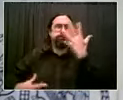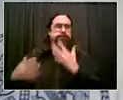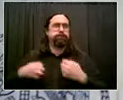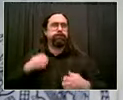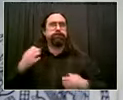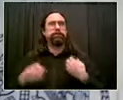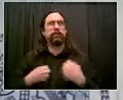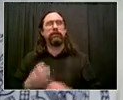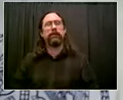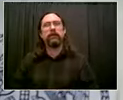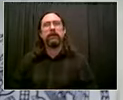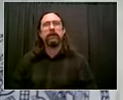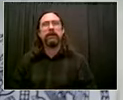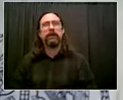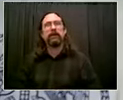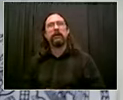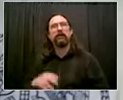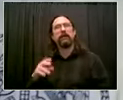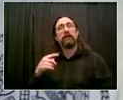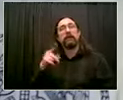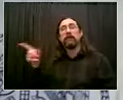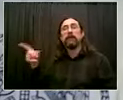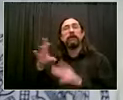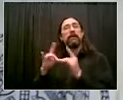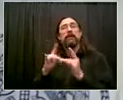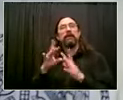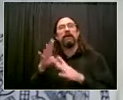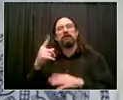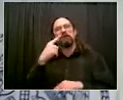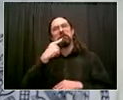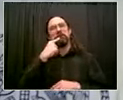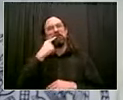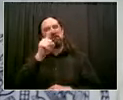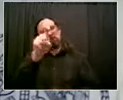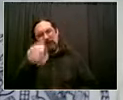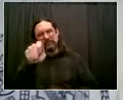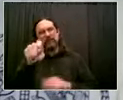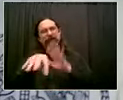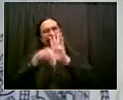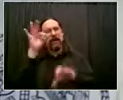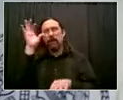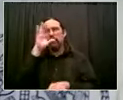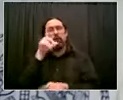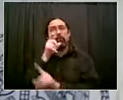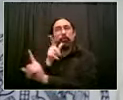he will be brought to justice. He will suffer the consequences of what he did.